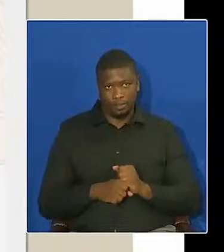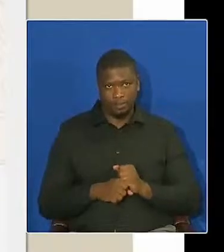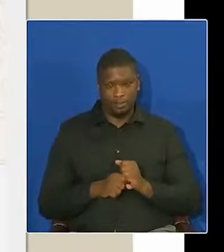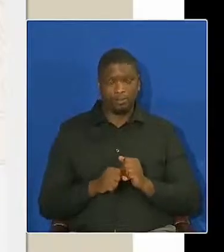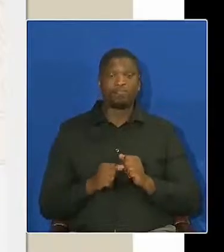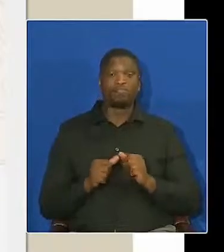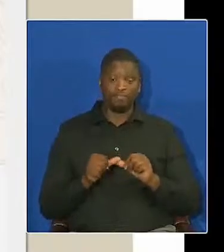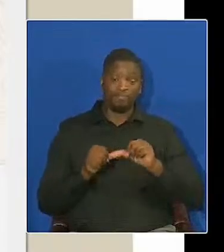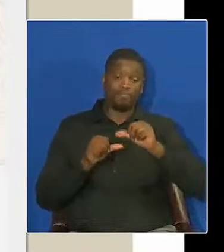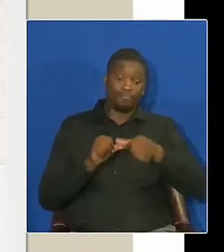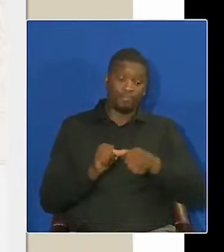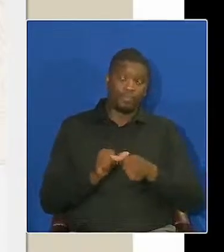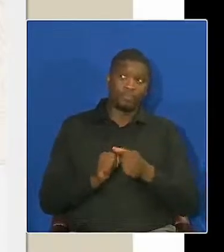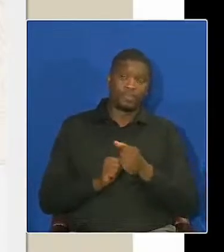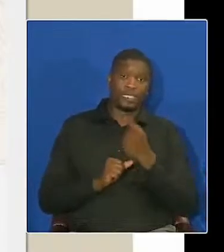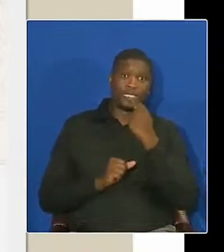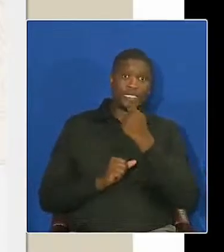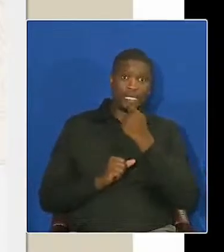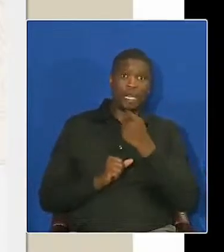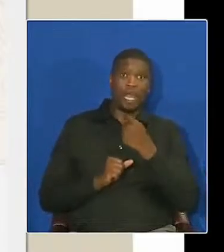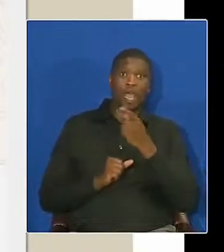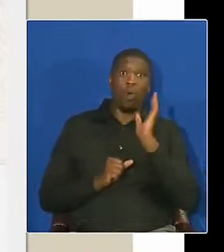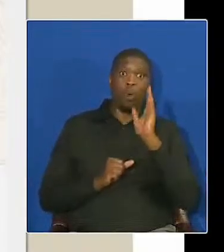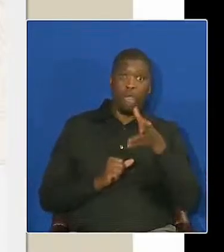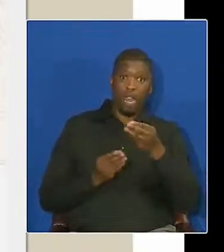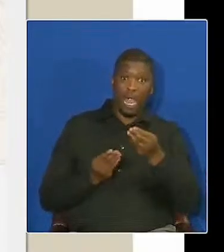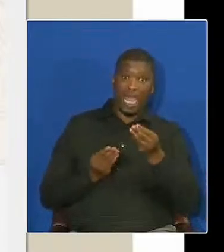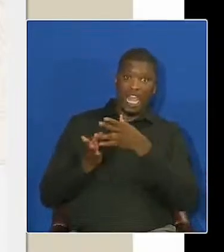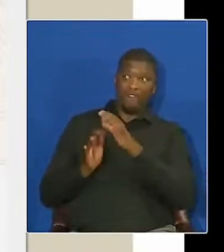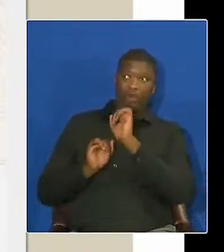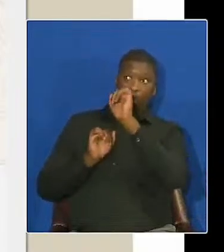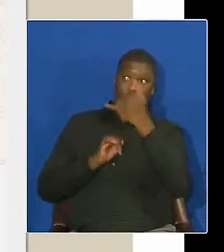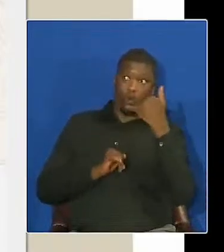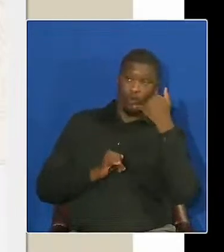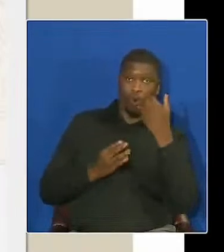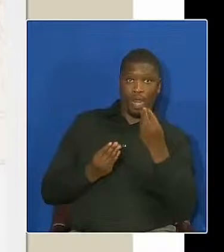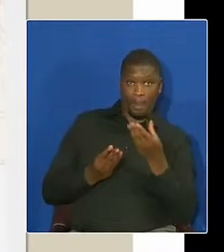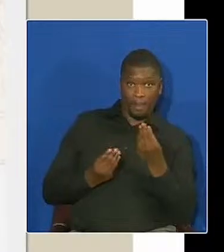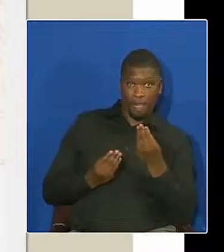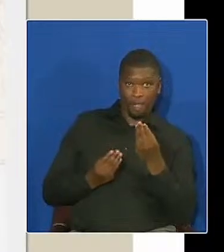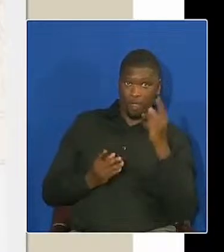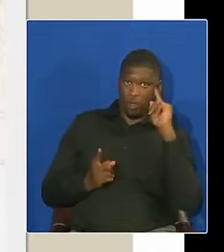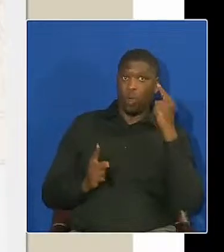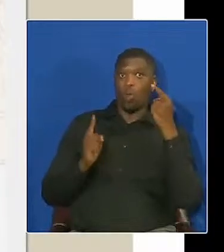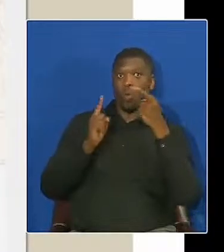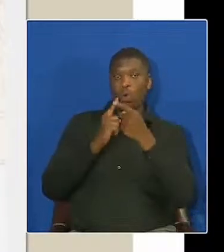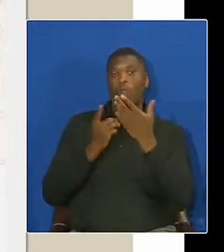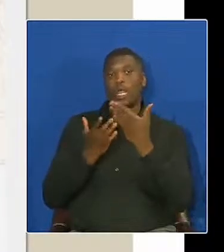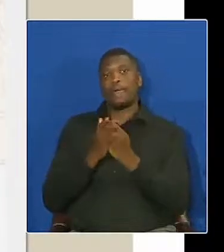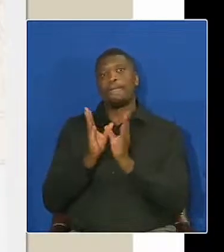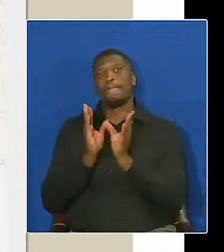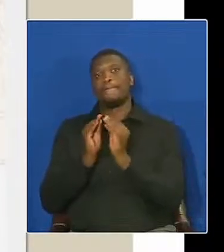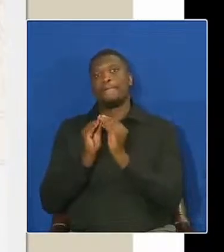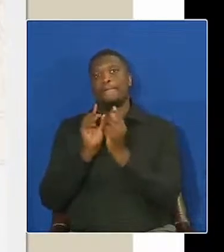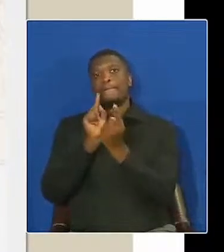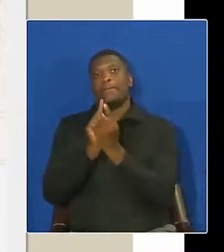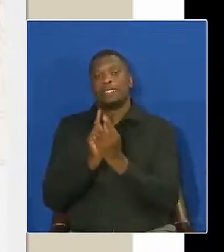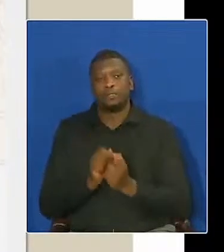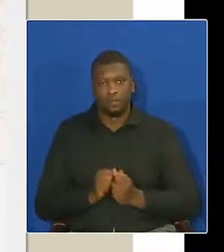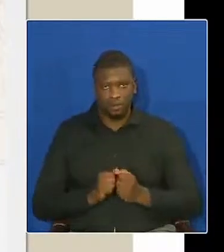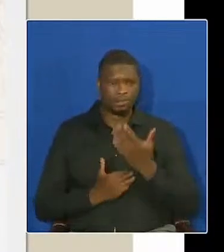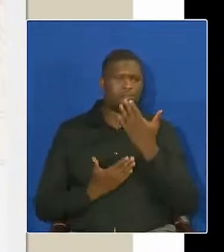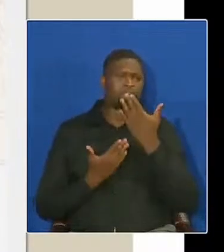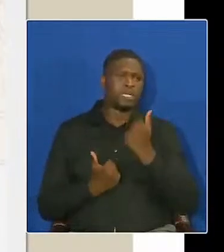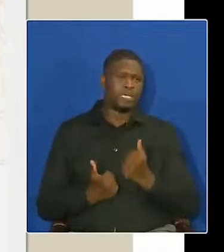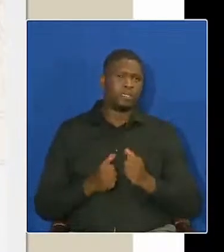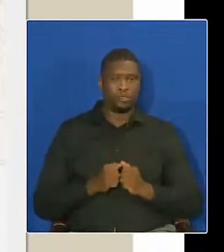message reads, "I am sending him your numbers that you meet, please." So